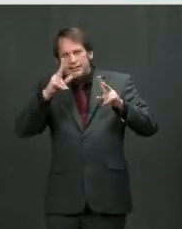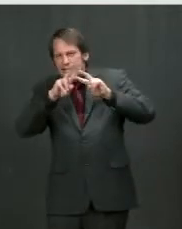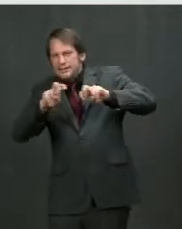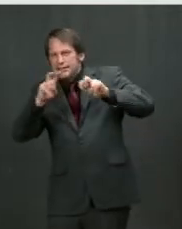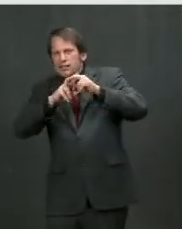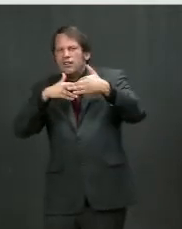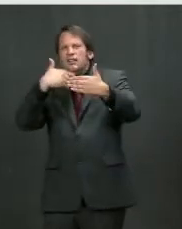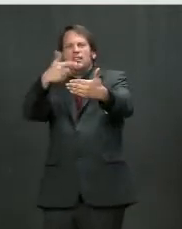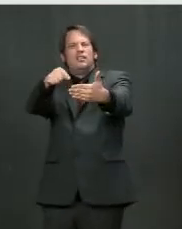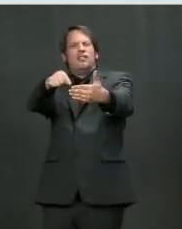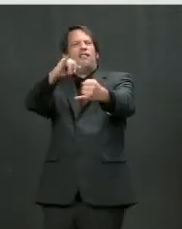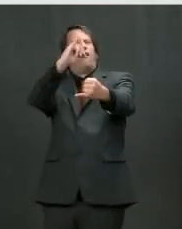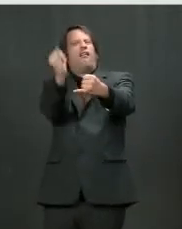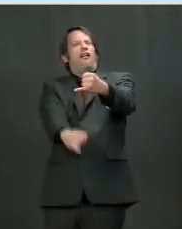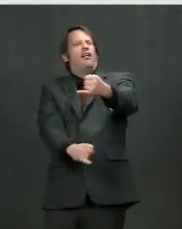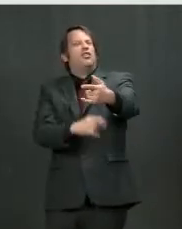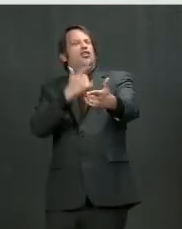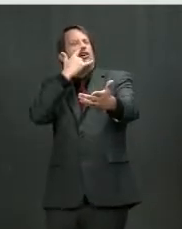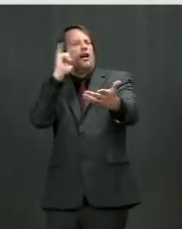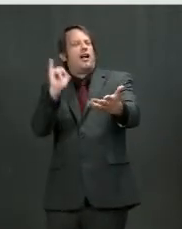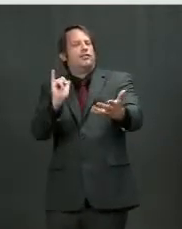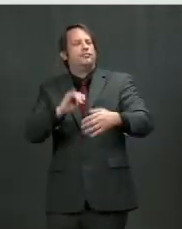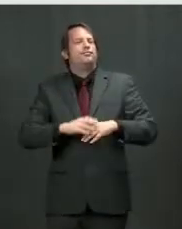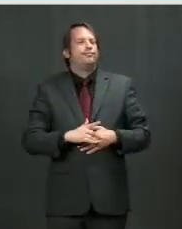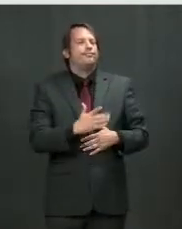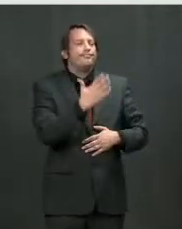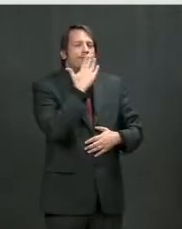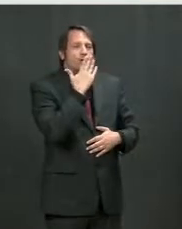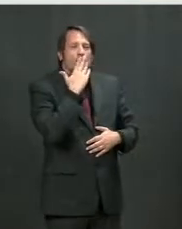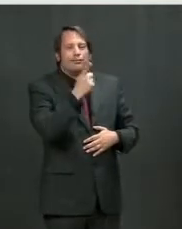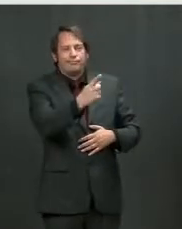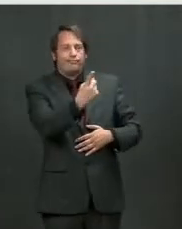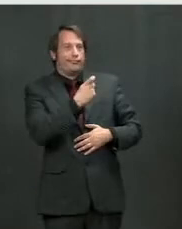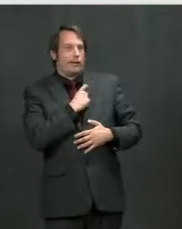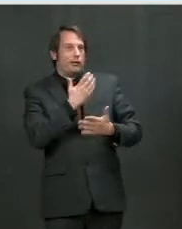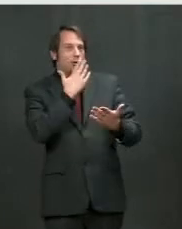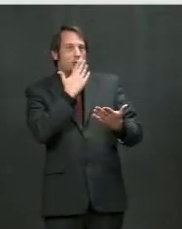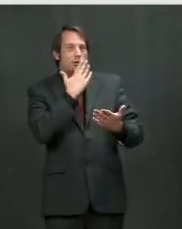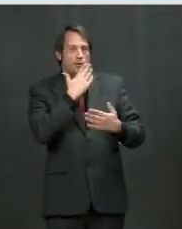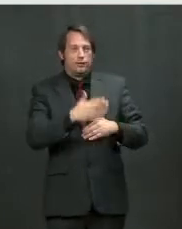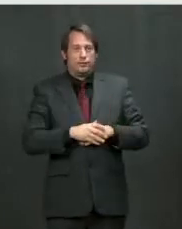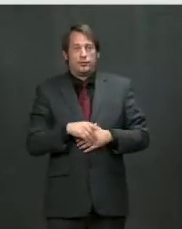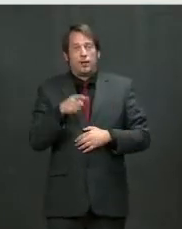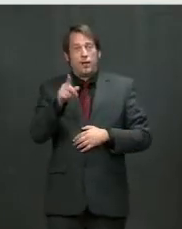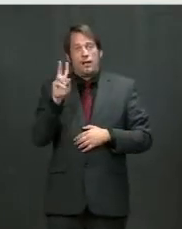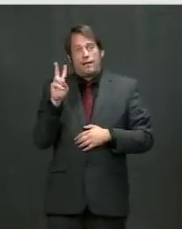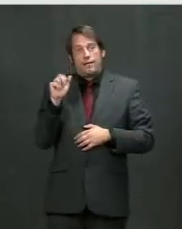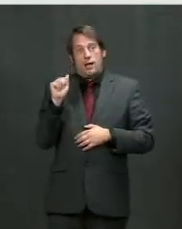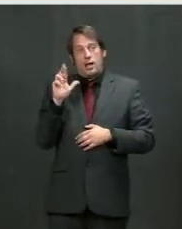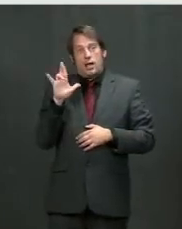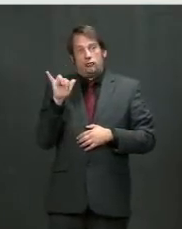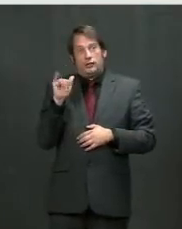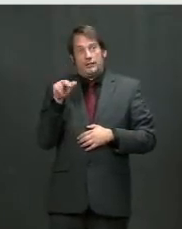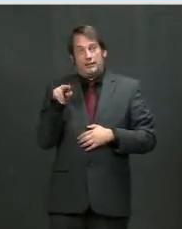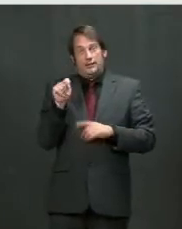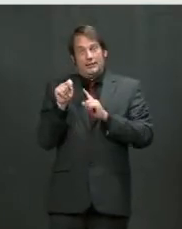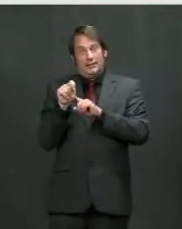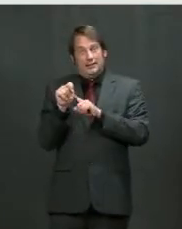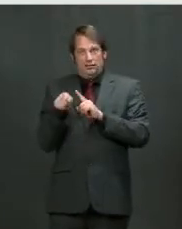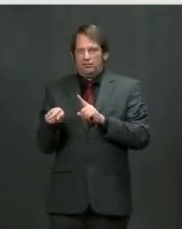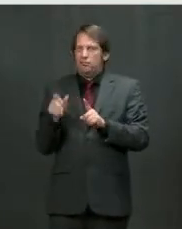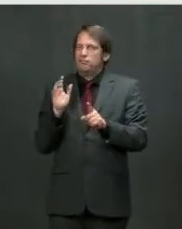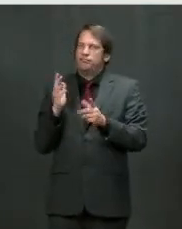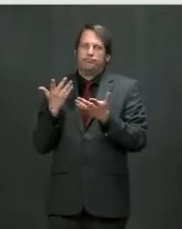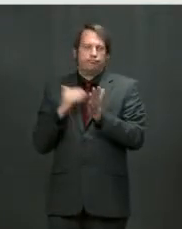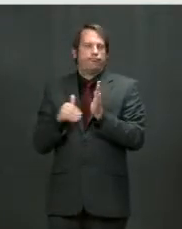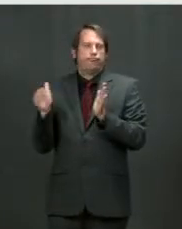So I'll start, Caitlin, thank you for that. It is the most common lineage period. So there are many different lineages of the